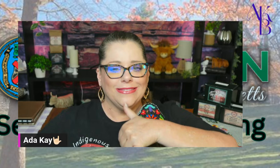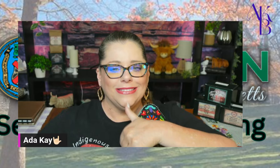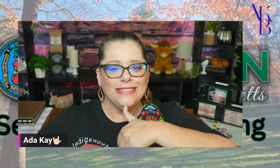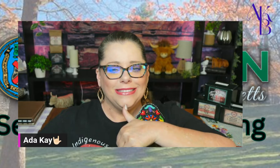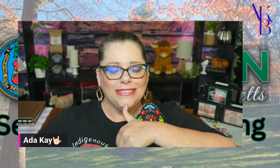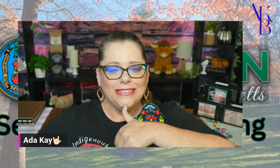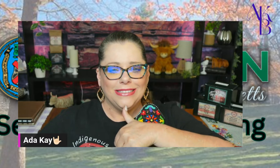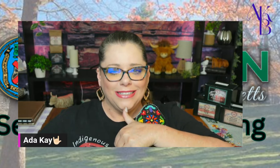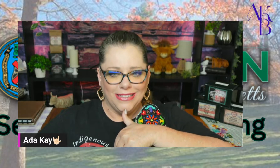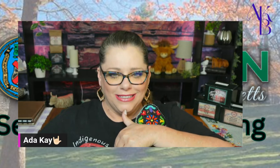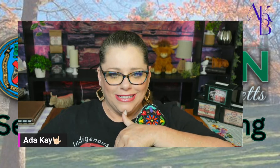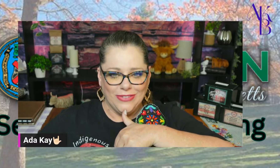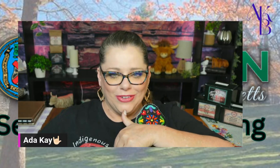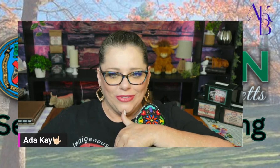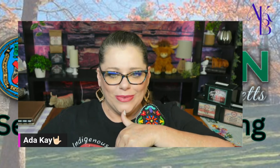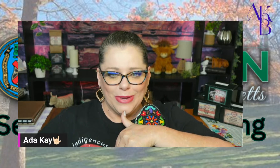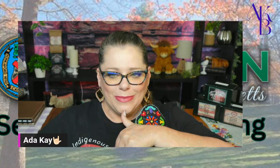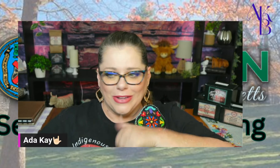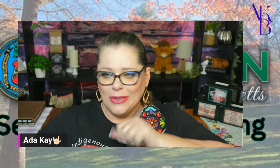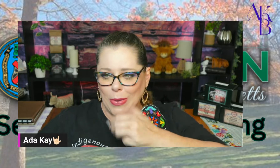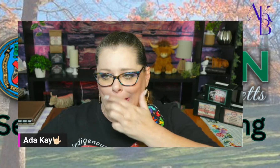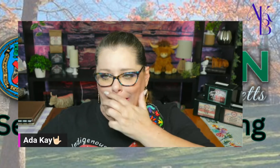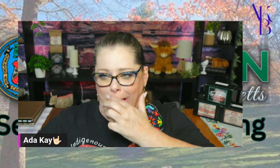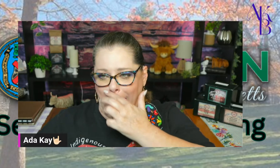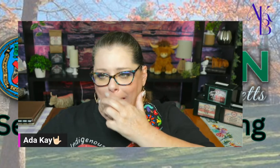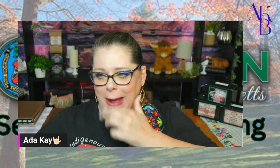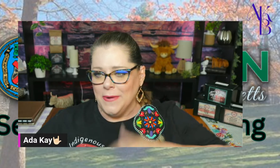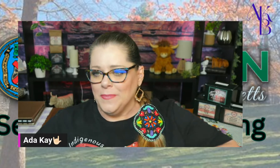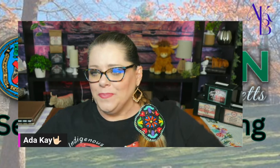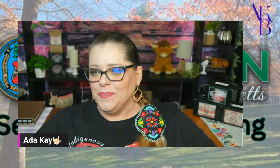that far from my mouth.